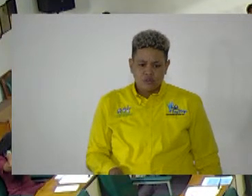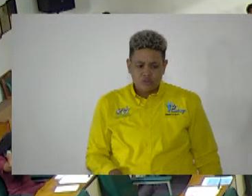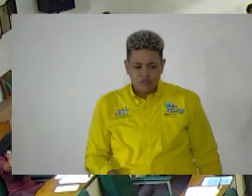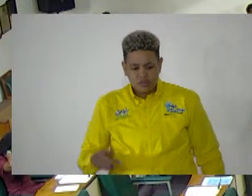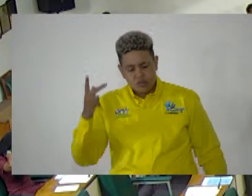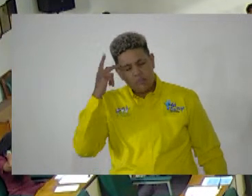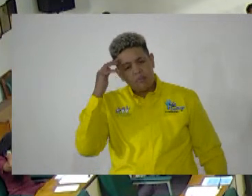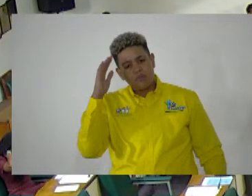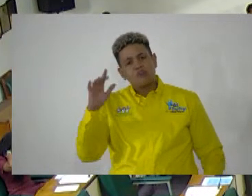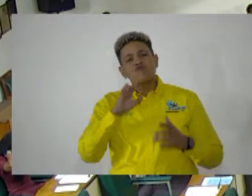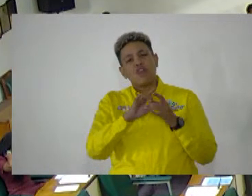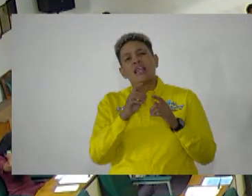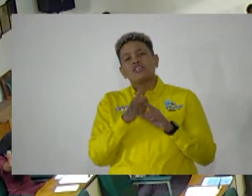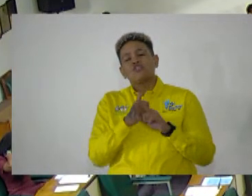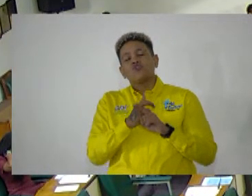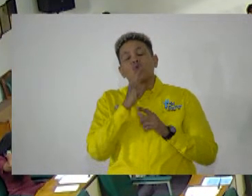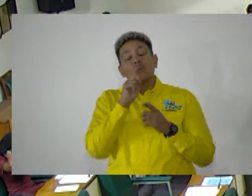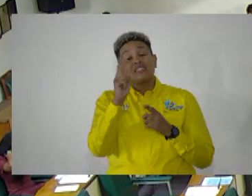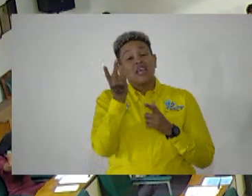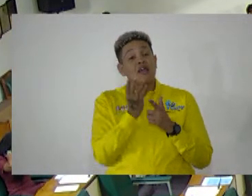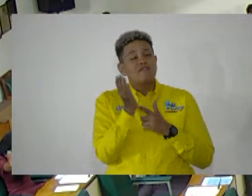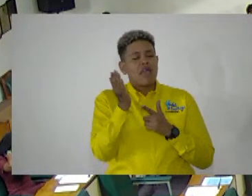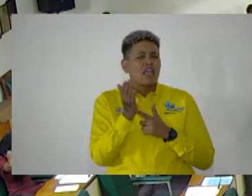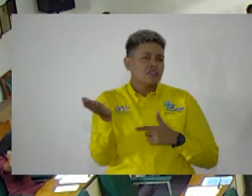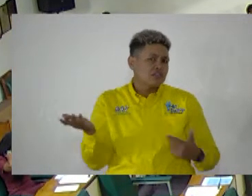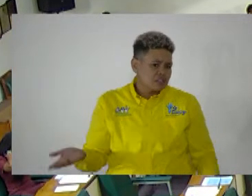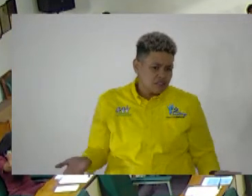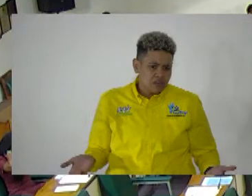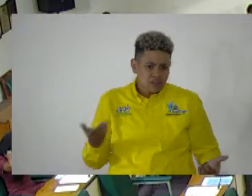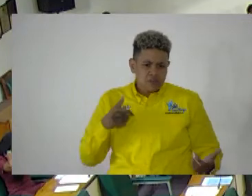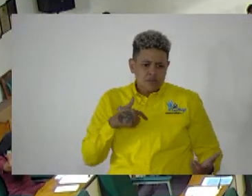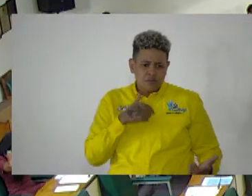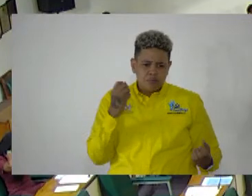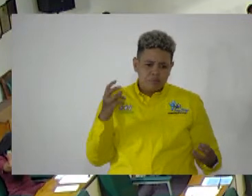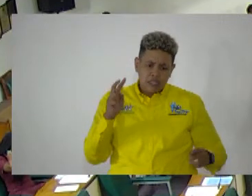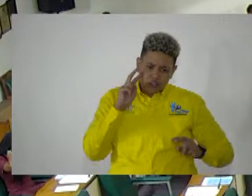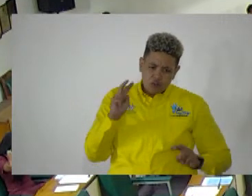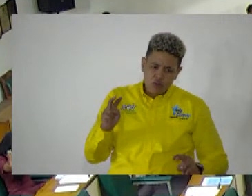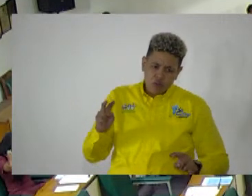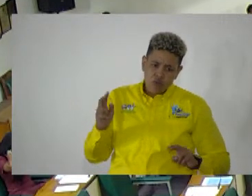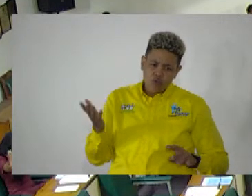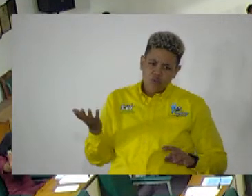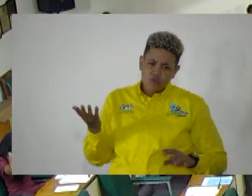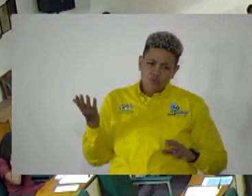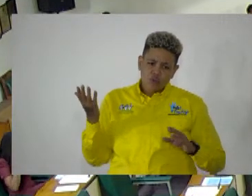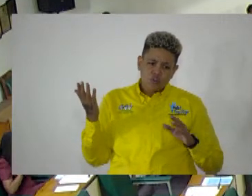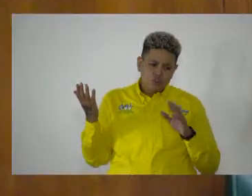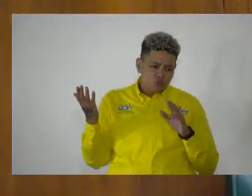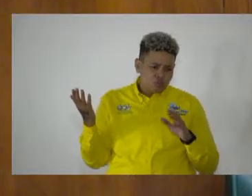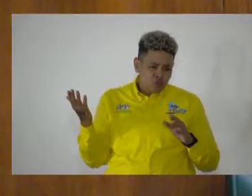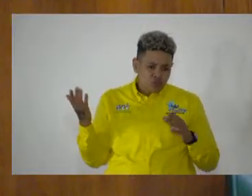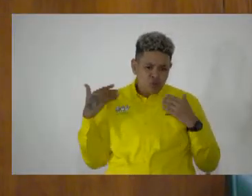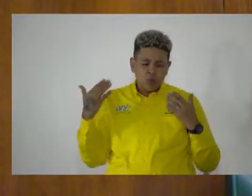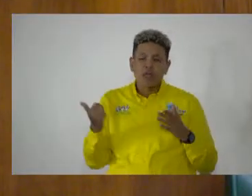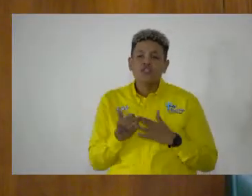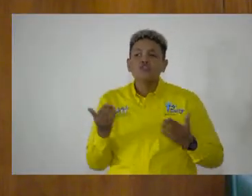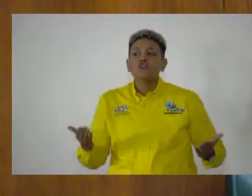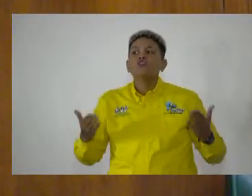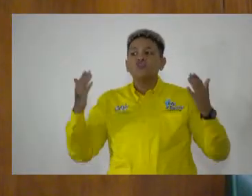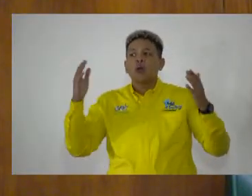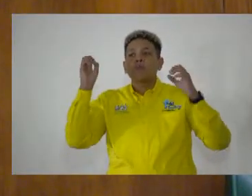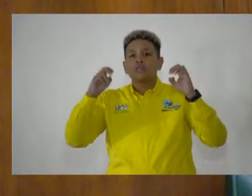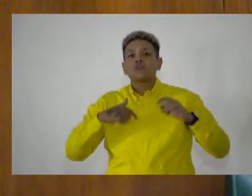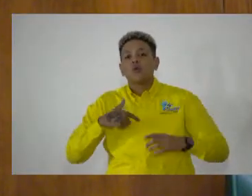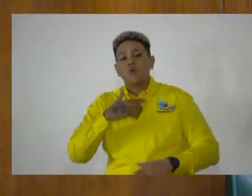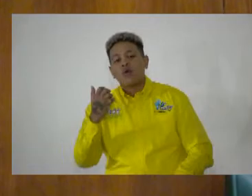Prime Minister, in relation to phase 2, you know, many of us could go to town on the submissions that we are likely to